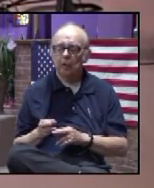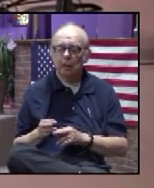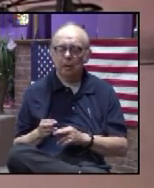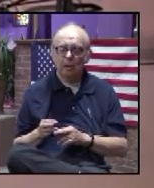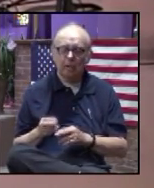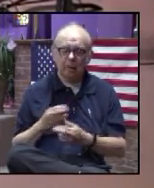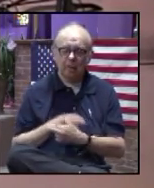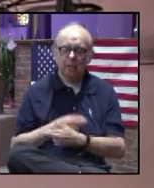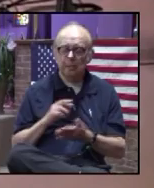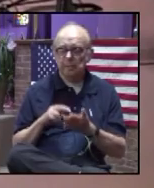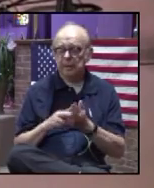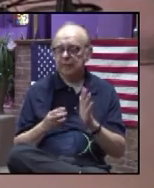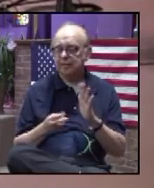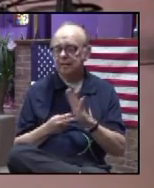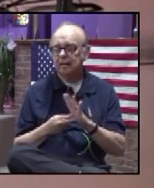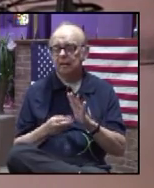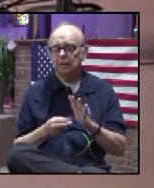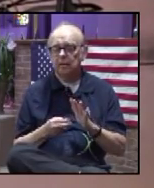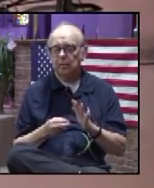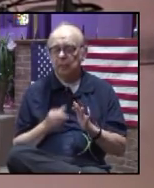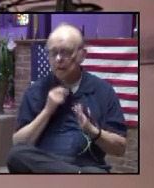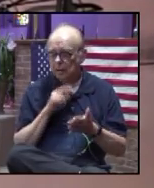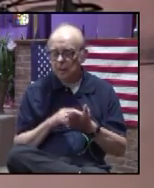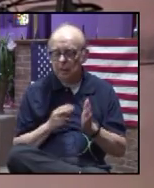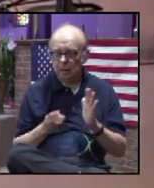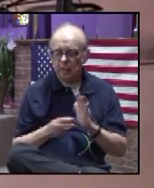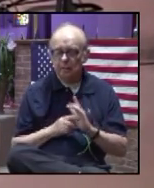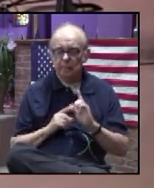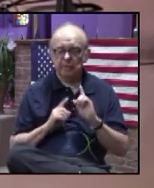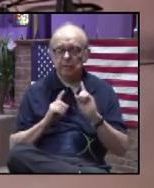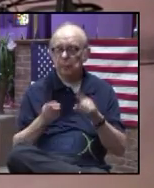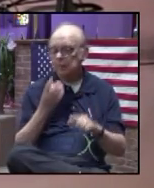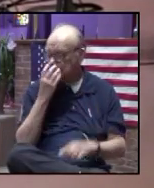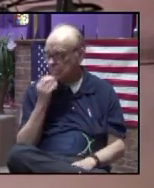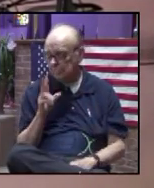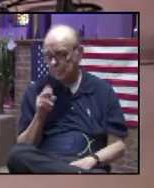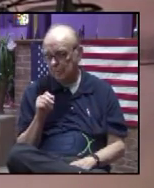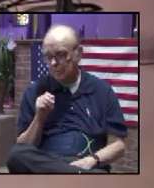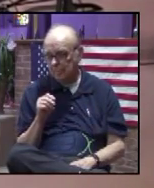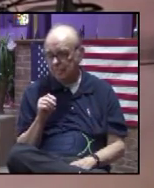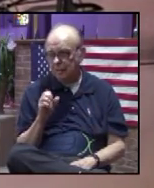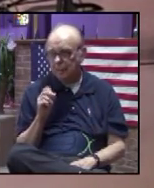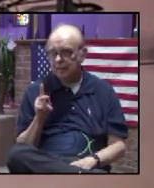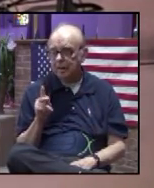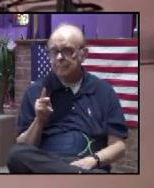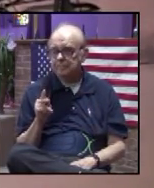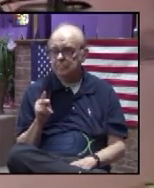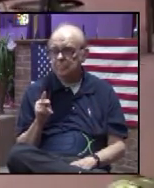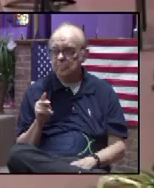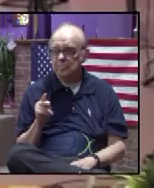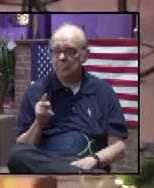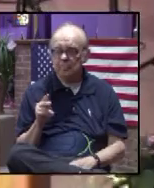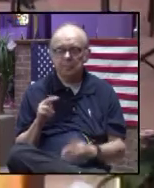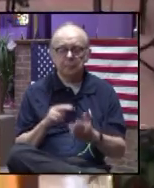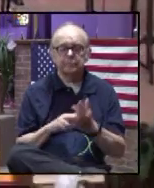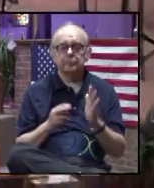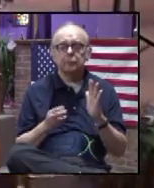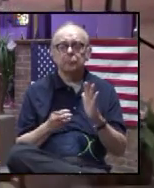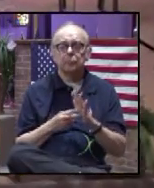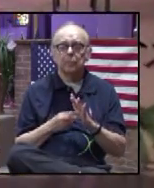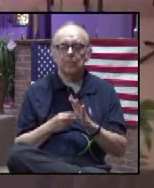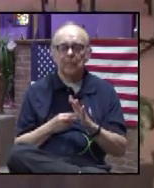Resting means this, ladies and gentlemen. It doesn't mean going to sleep, okay? It means